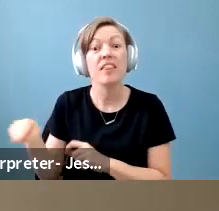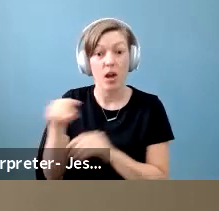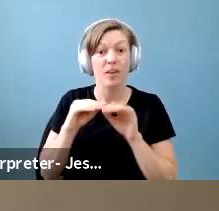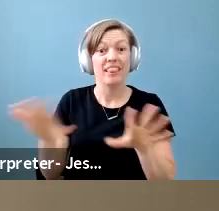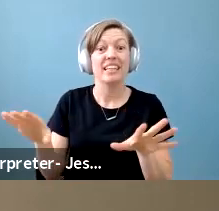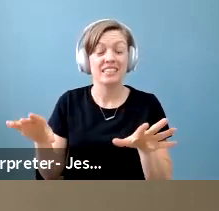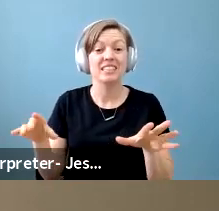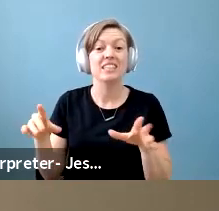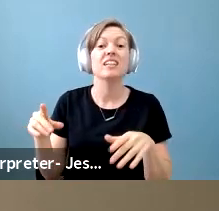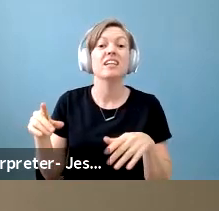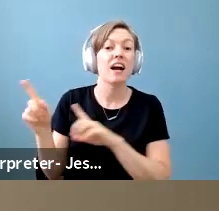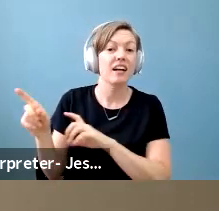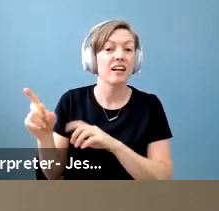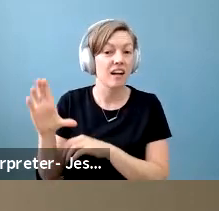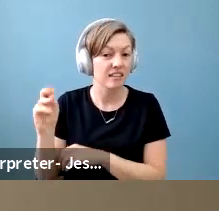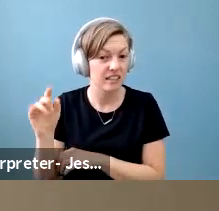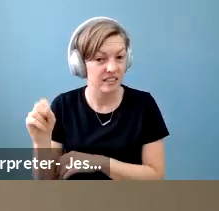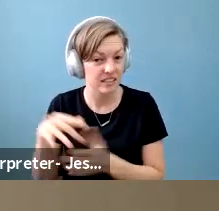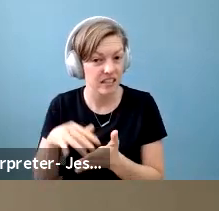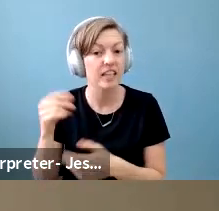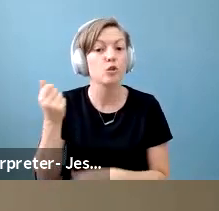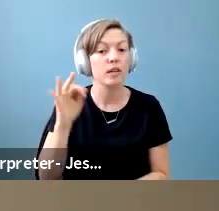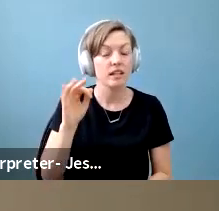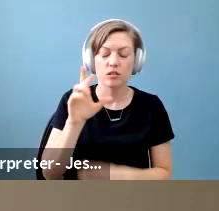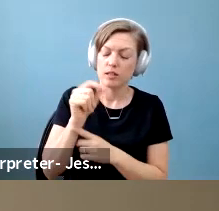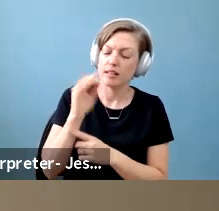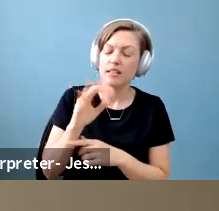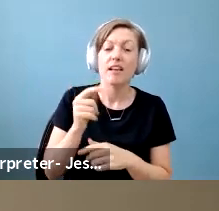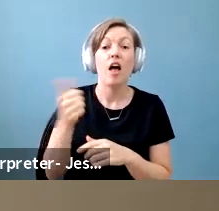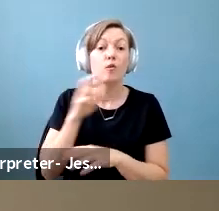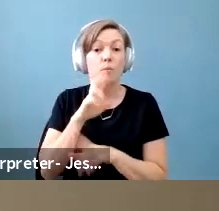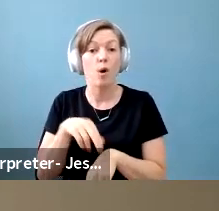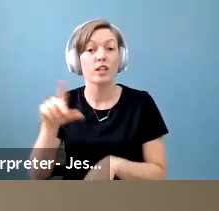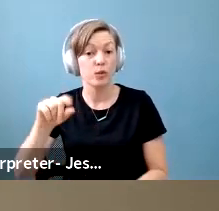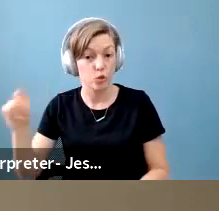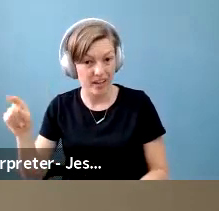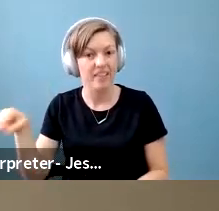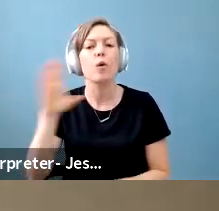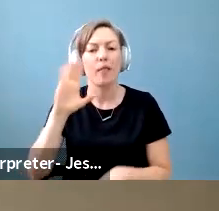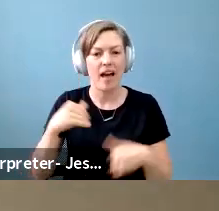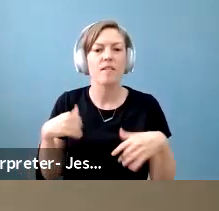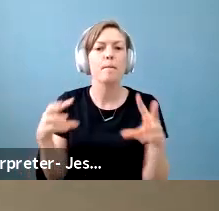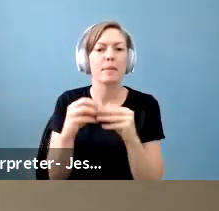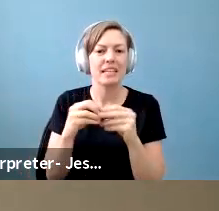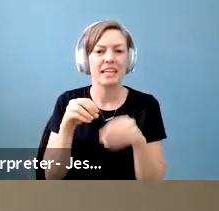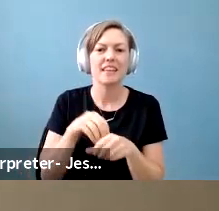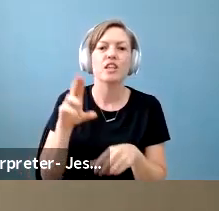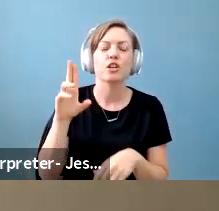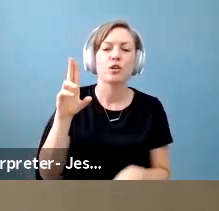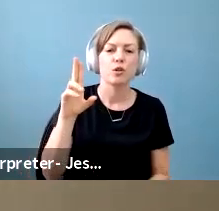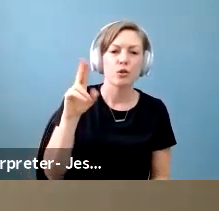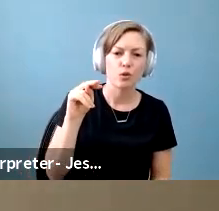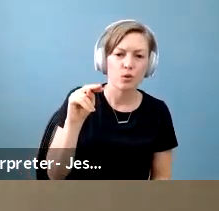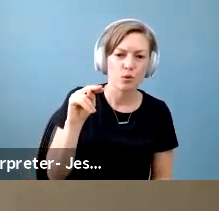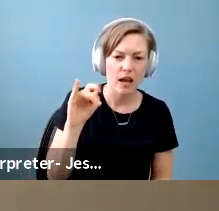study in 2017 and then another report in 2020. And they're going to have a meeting in the United Kingdom in March